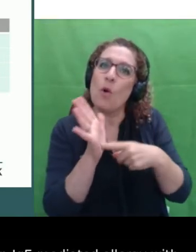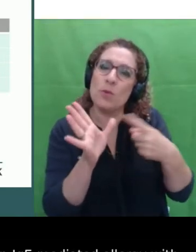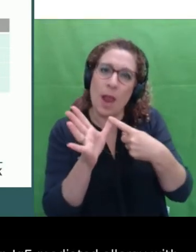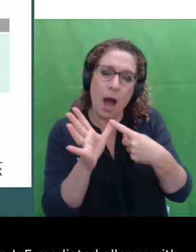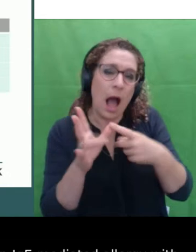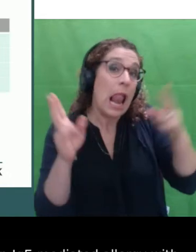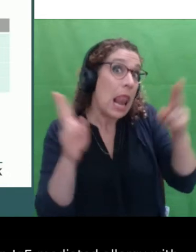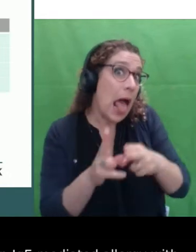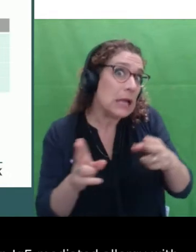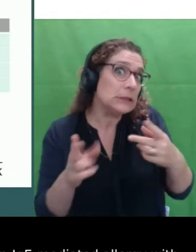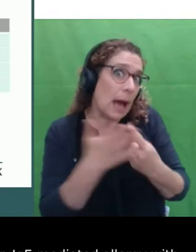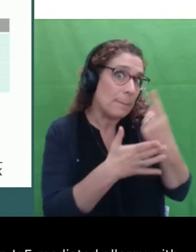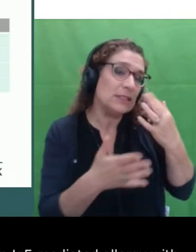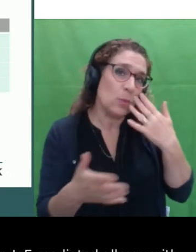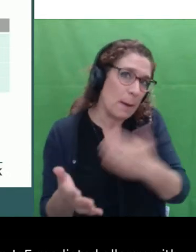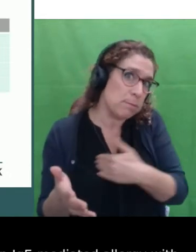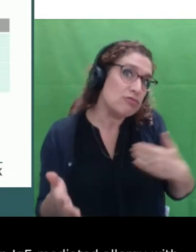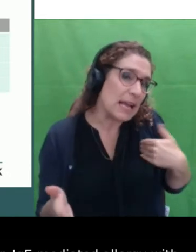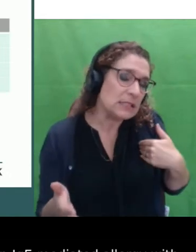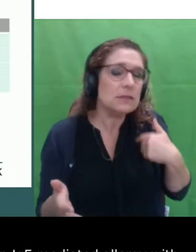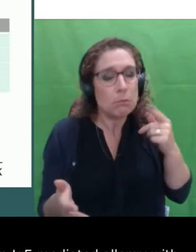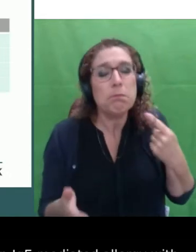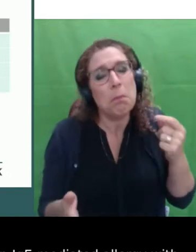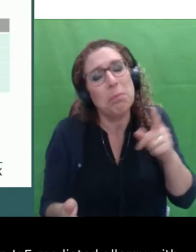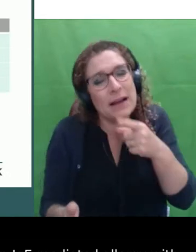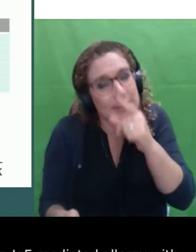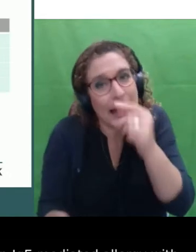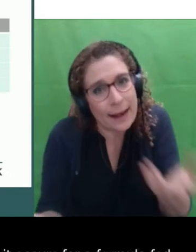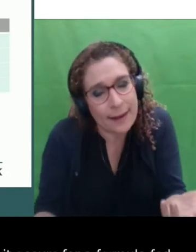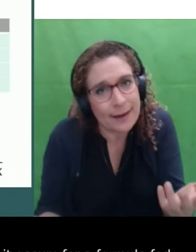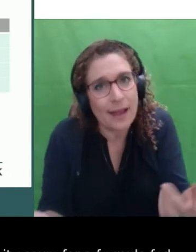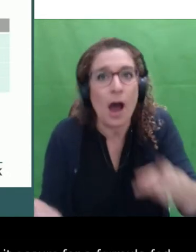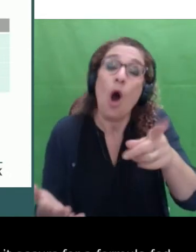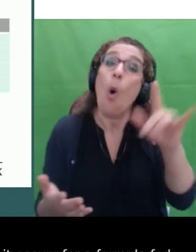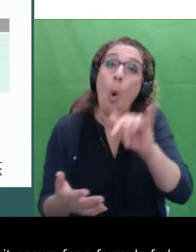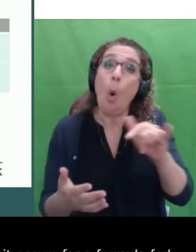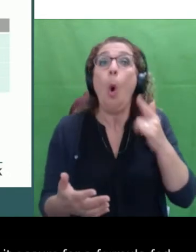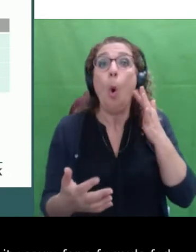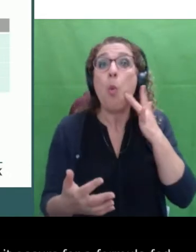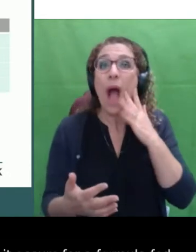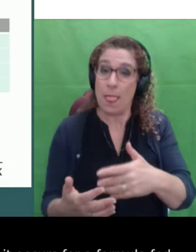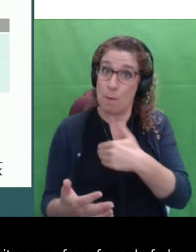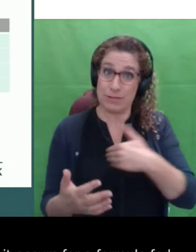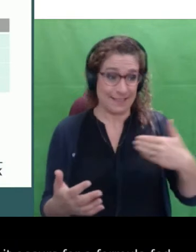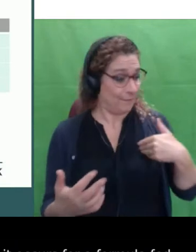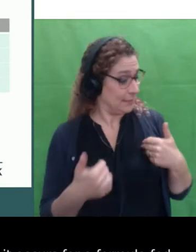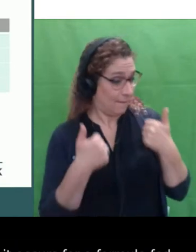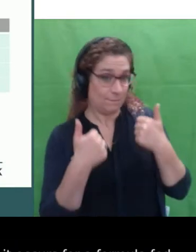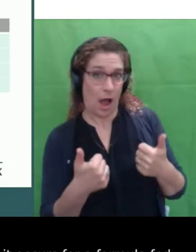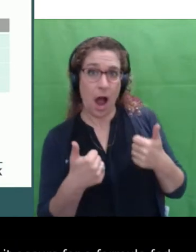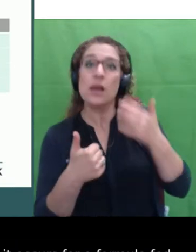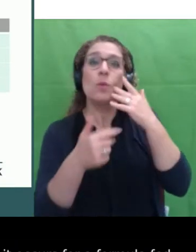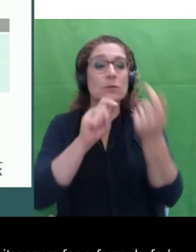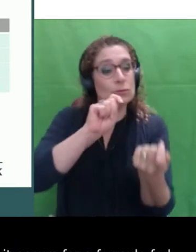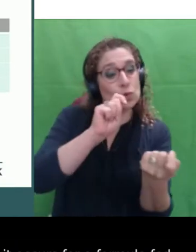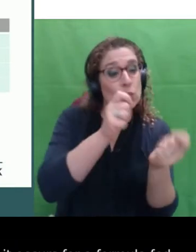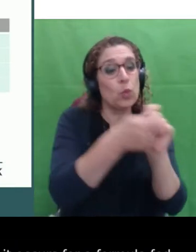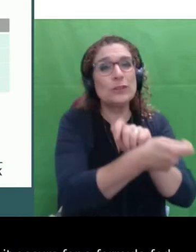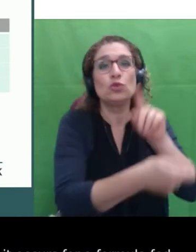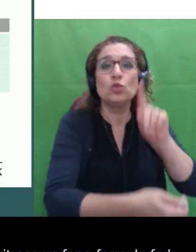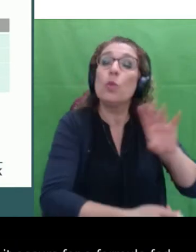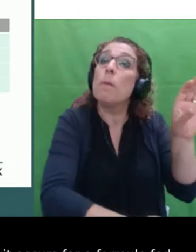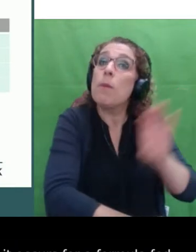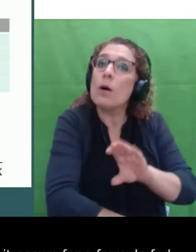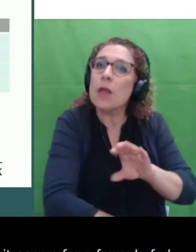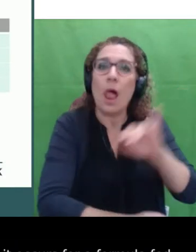infants but can still happen or you may find that whilst that infant is breastfeeding they're okay but when they're switched onto bottles or when they start to